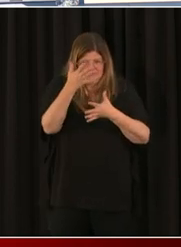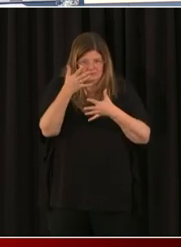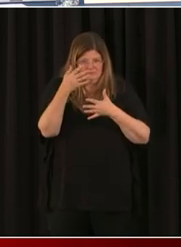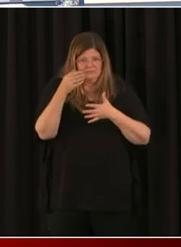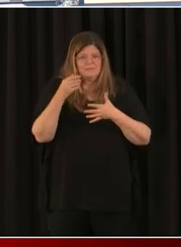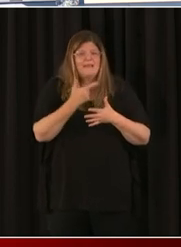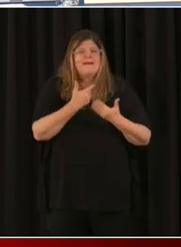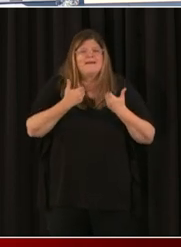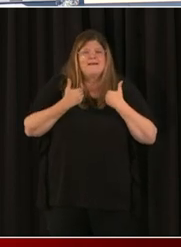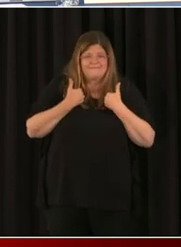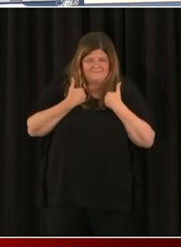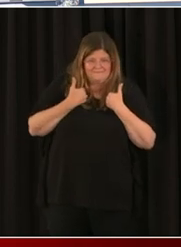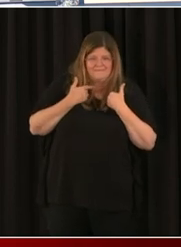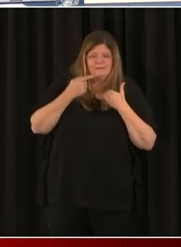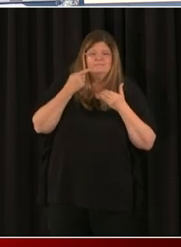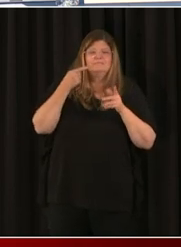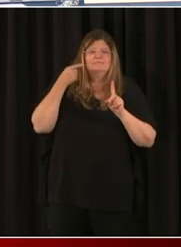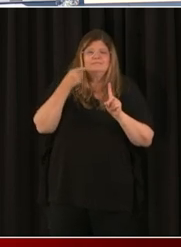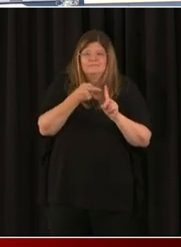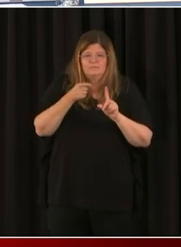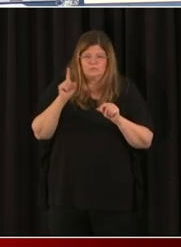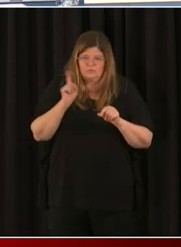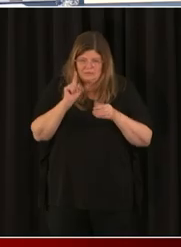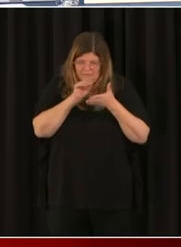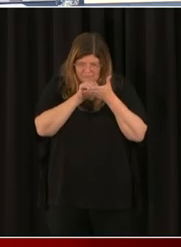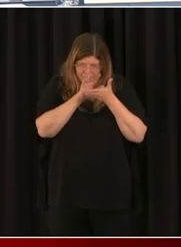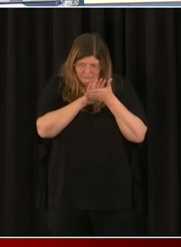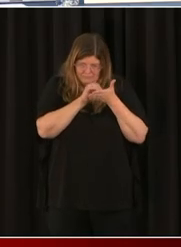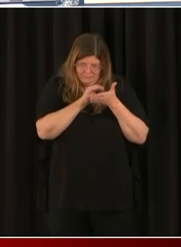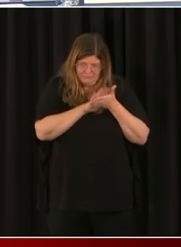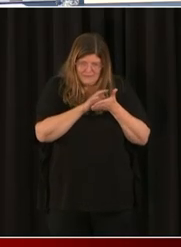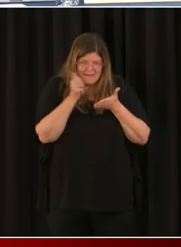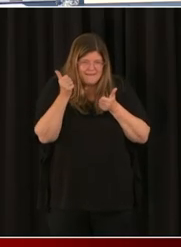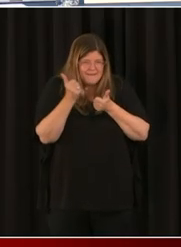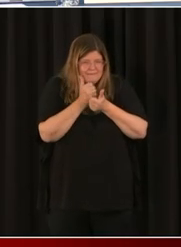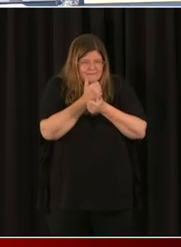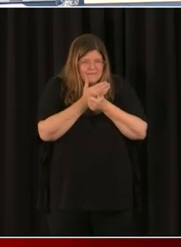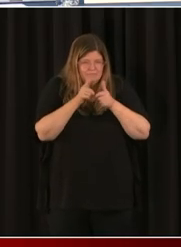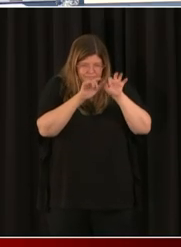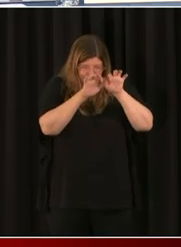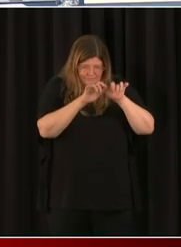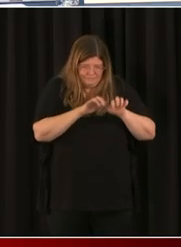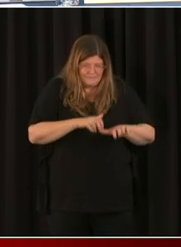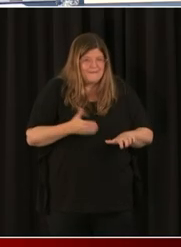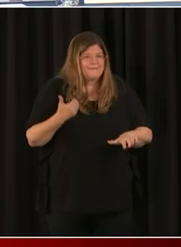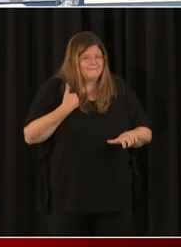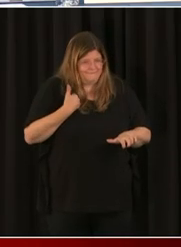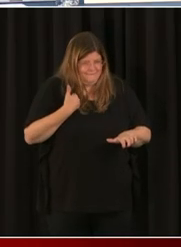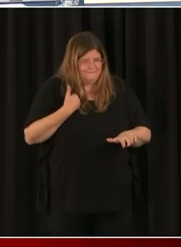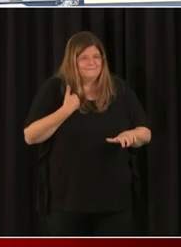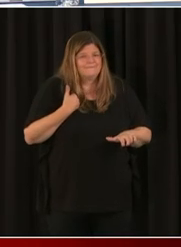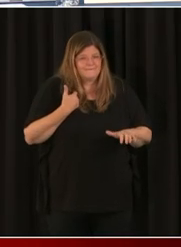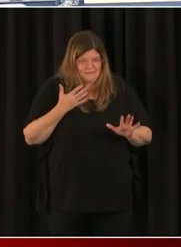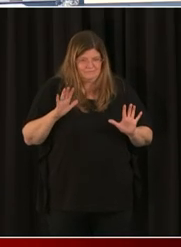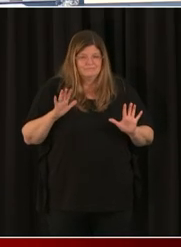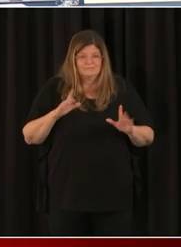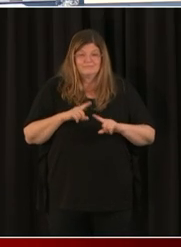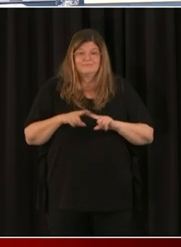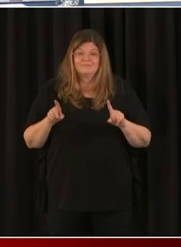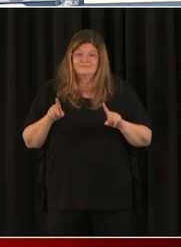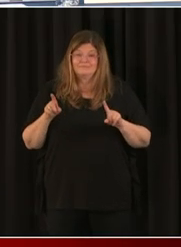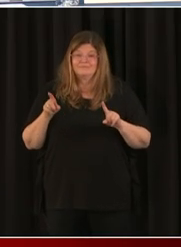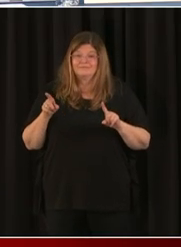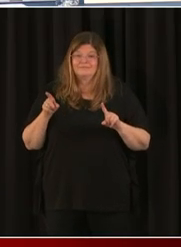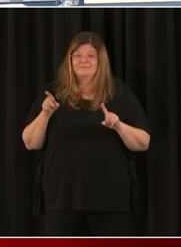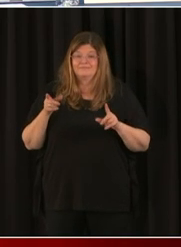they do have a point where they do document that everything that they have entered is correct. So they are asked to